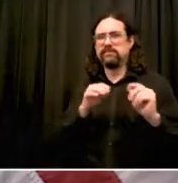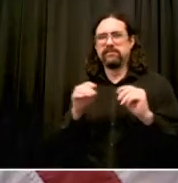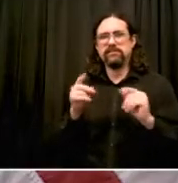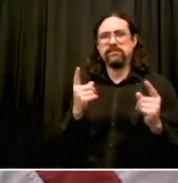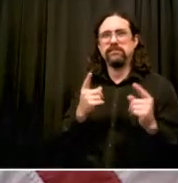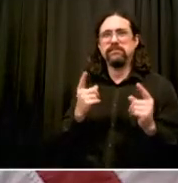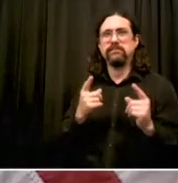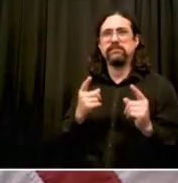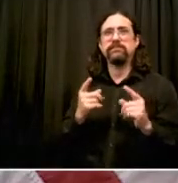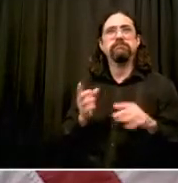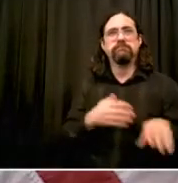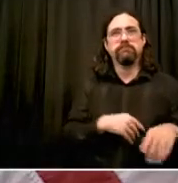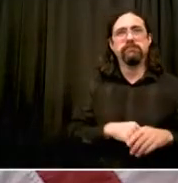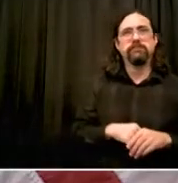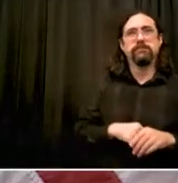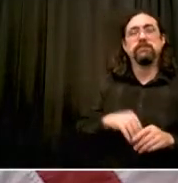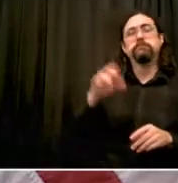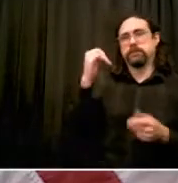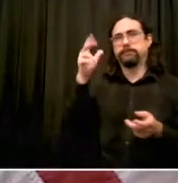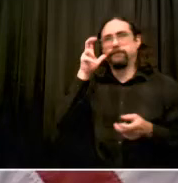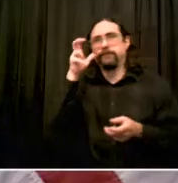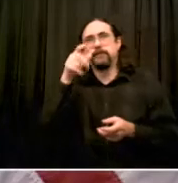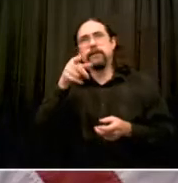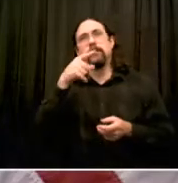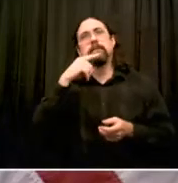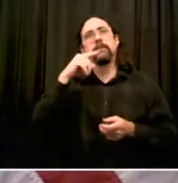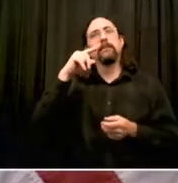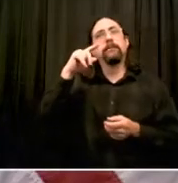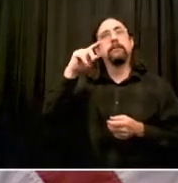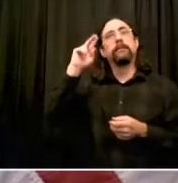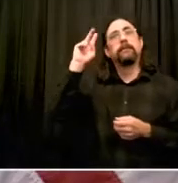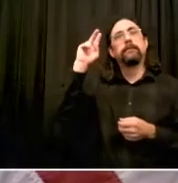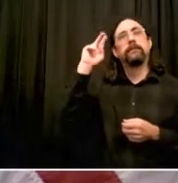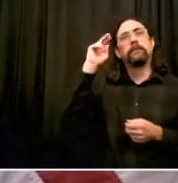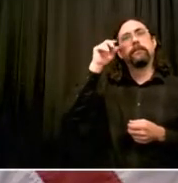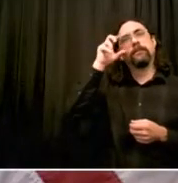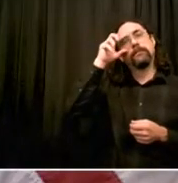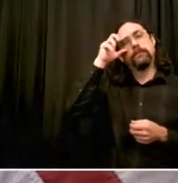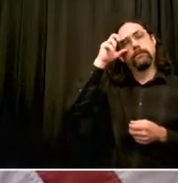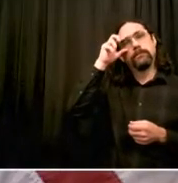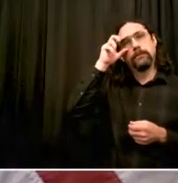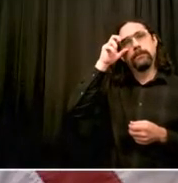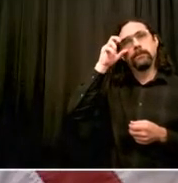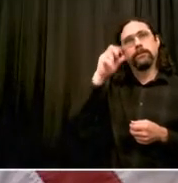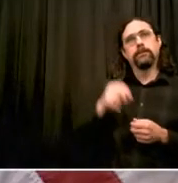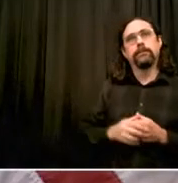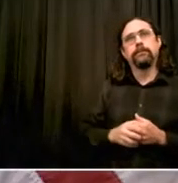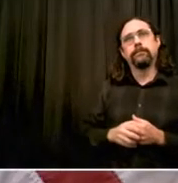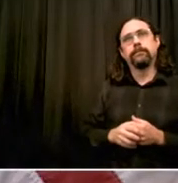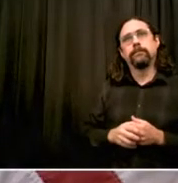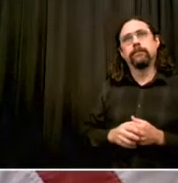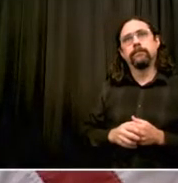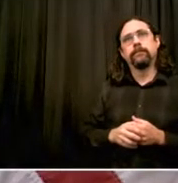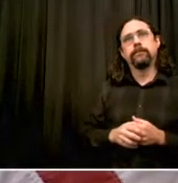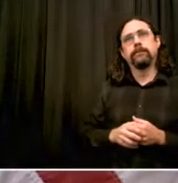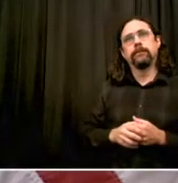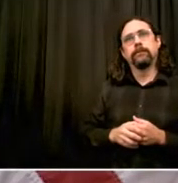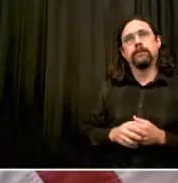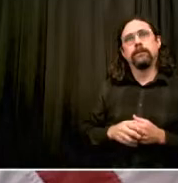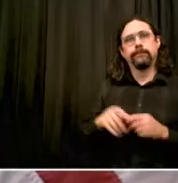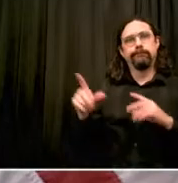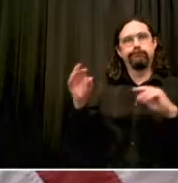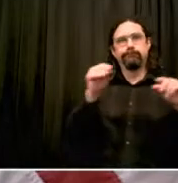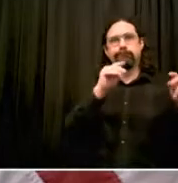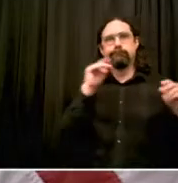Lives Matter, another is Women for Trump. Maybe there are others. They say that once you've allowed a Black Lives Matter mural, you have to allow other